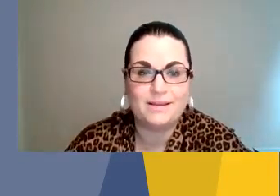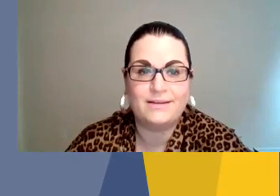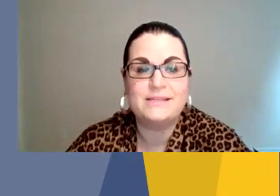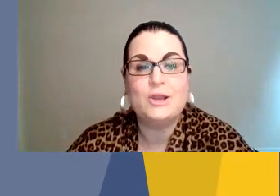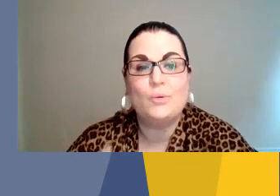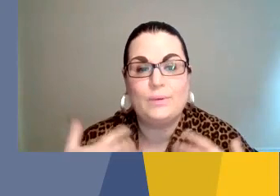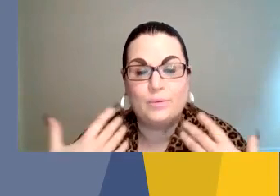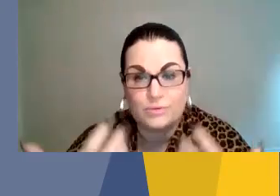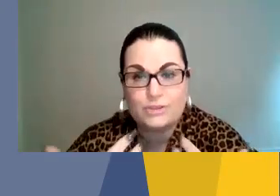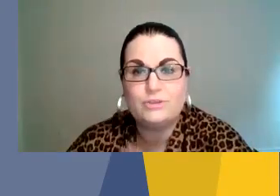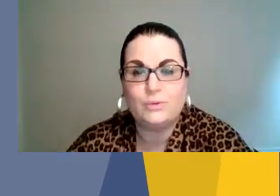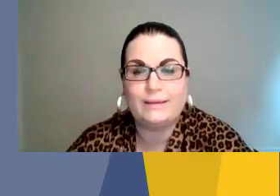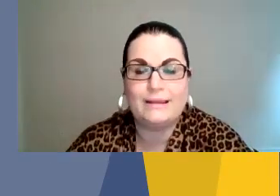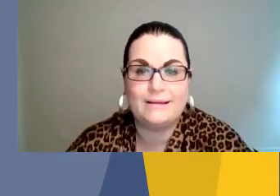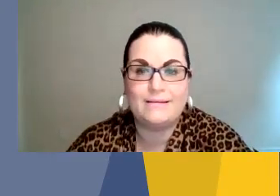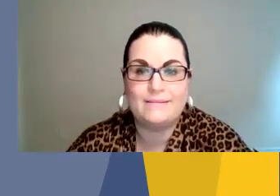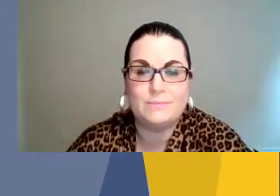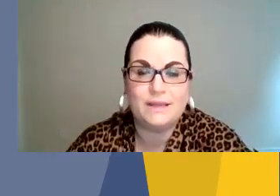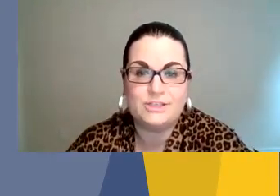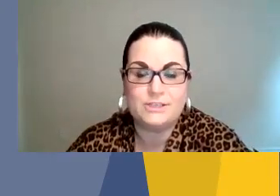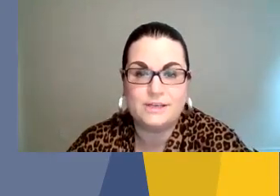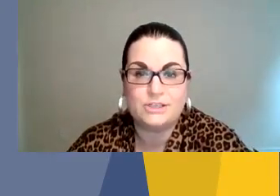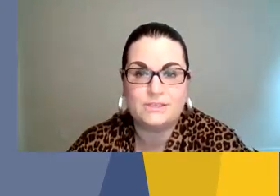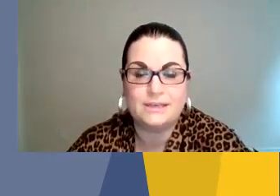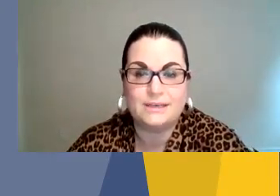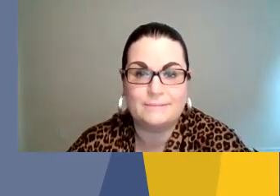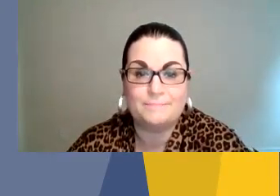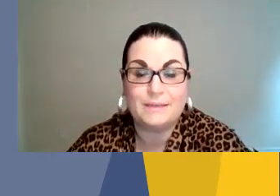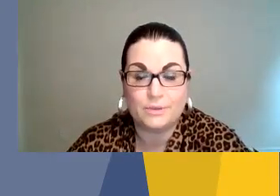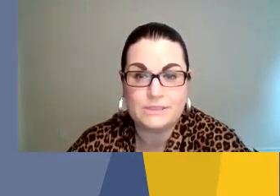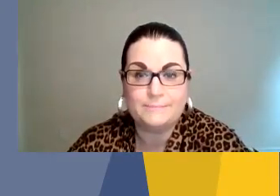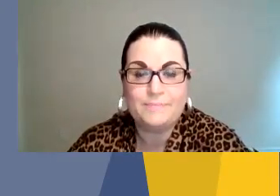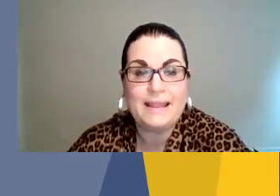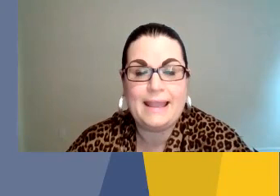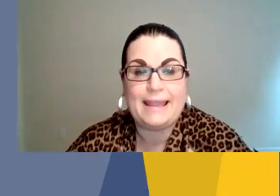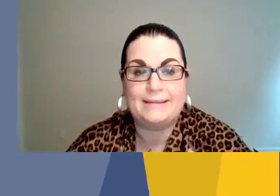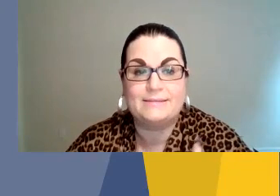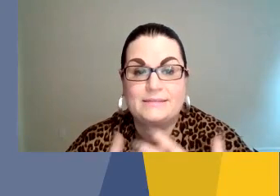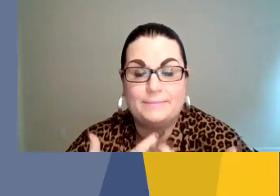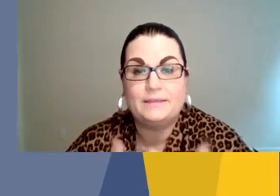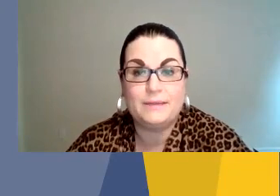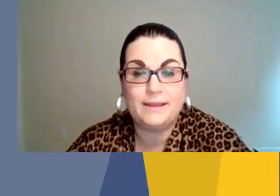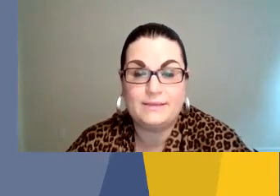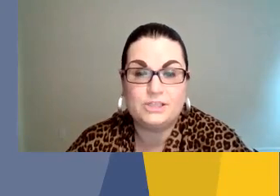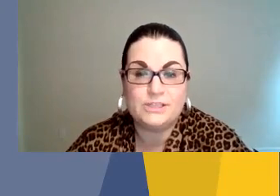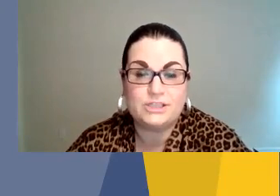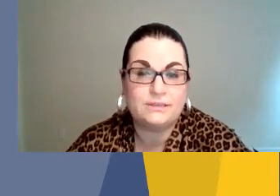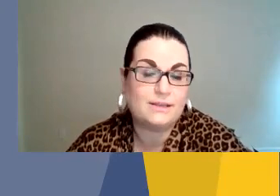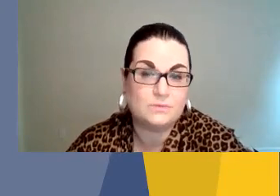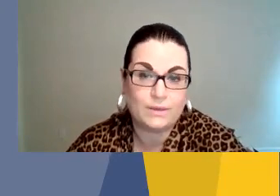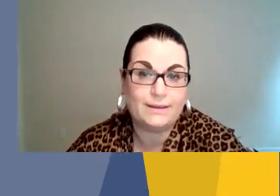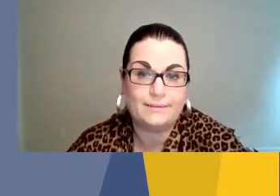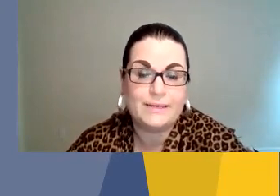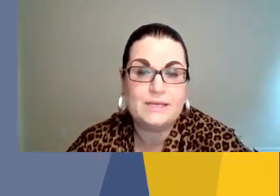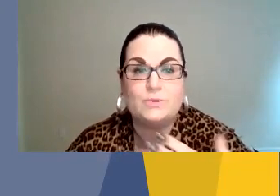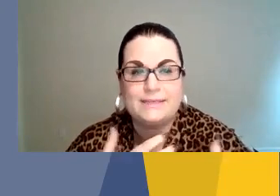our past lives, we will resume doing these mediation sessions in person. And typically a mediation session